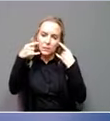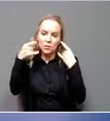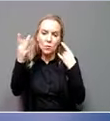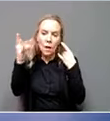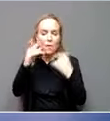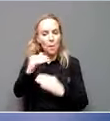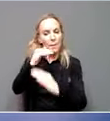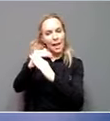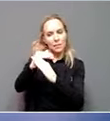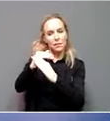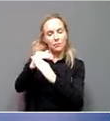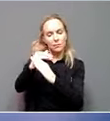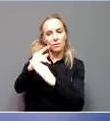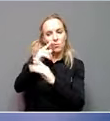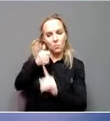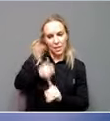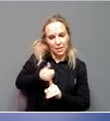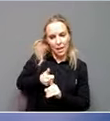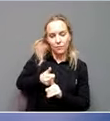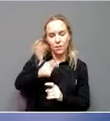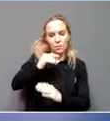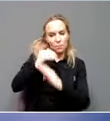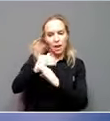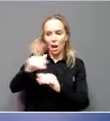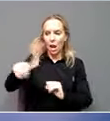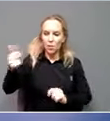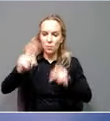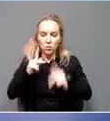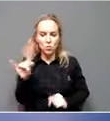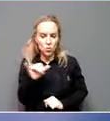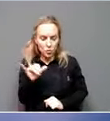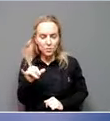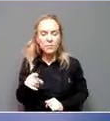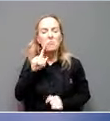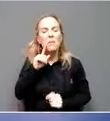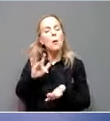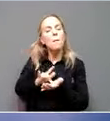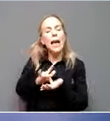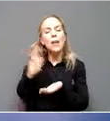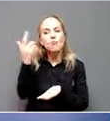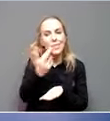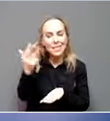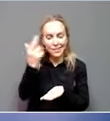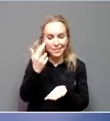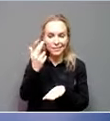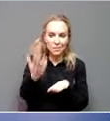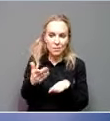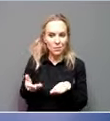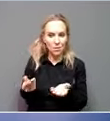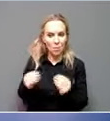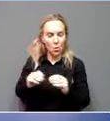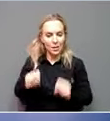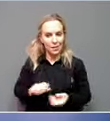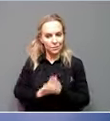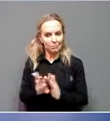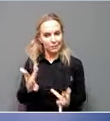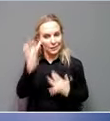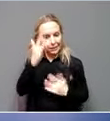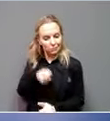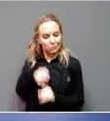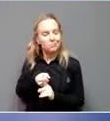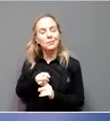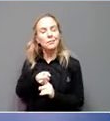to themselves. So an unvaccinated person, especially that's for a medical reason that might also make them more susceptible, remember, waning immunity